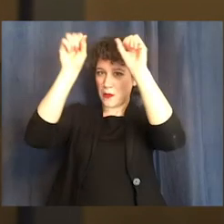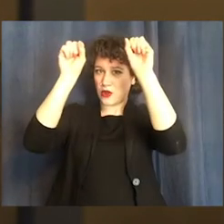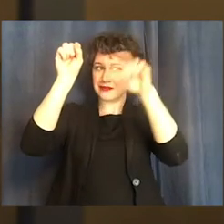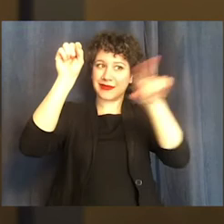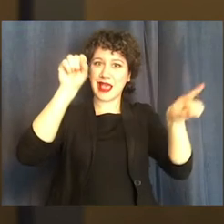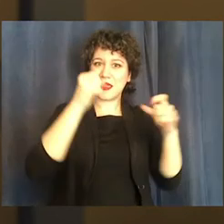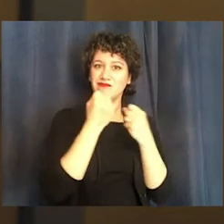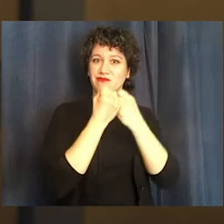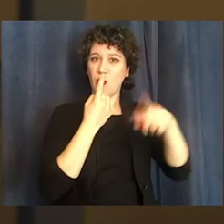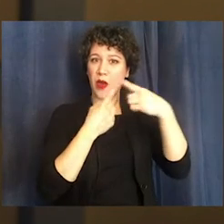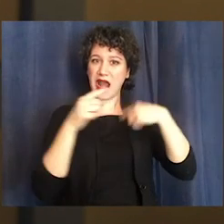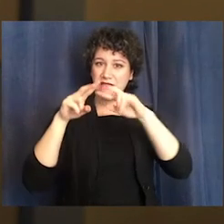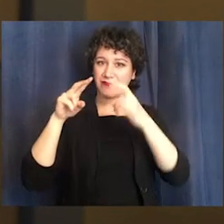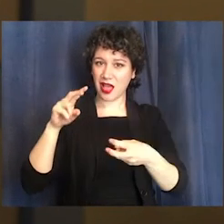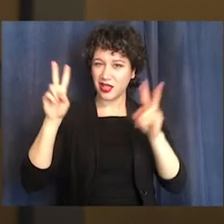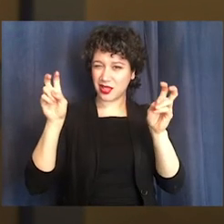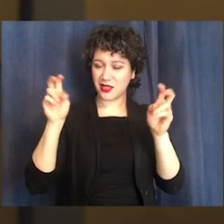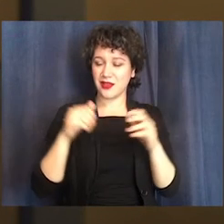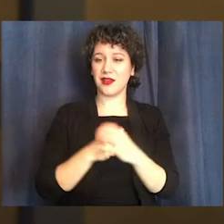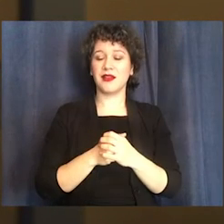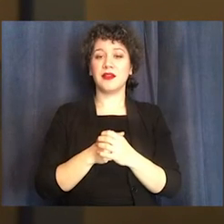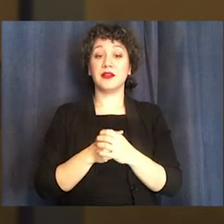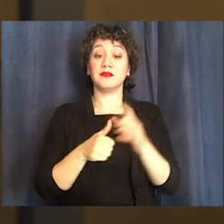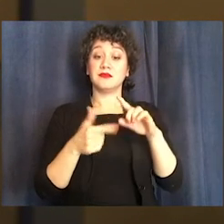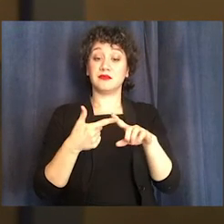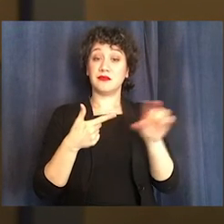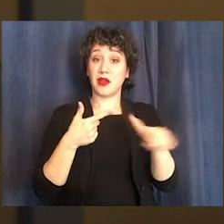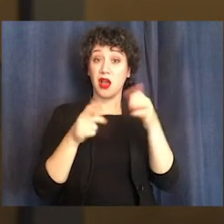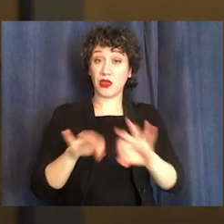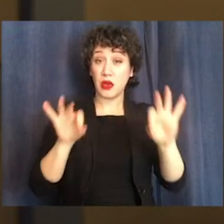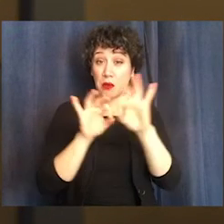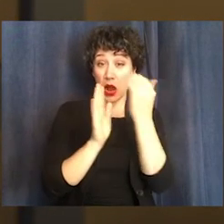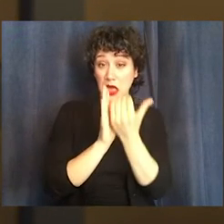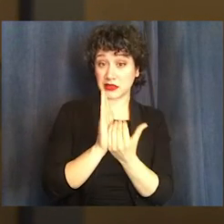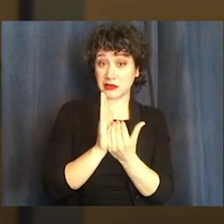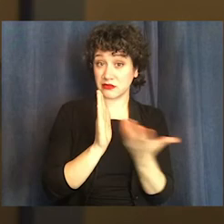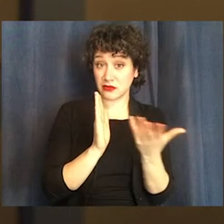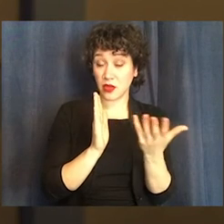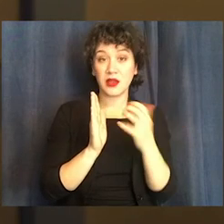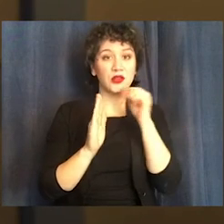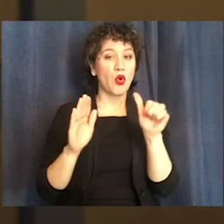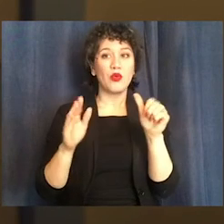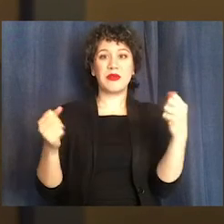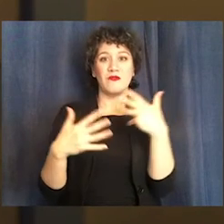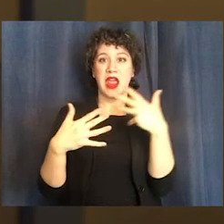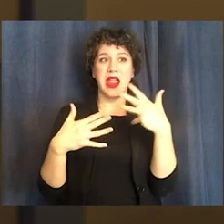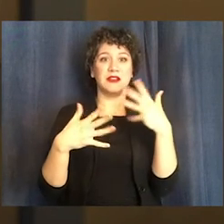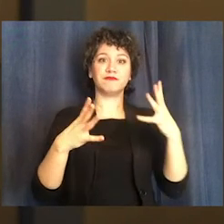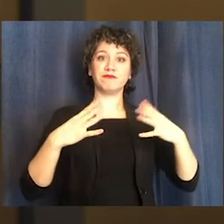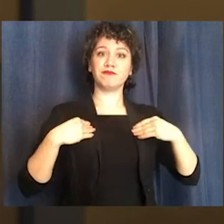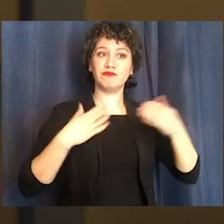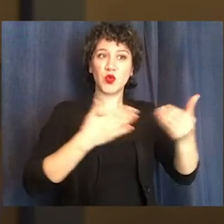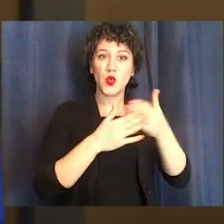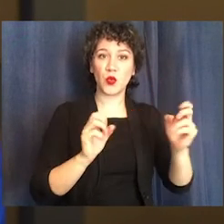lesson that I've learned is to not be afraid to face new opportunities. For example, in eighth grade,